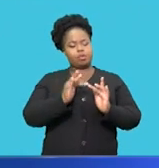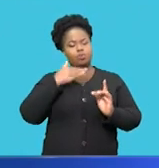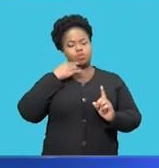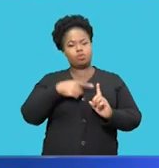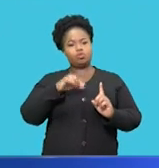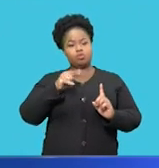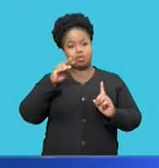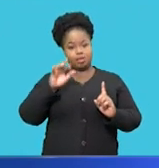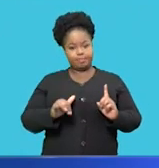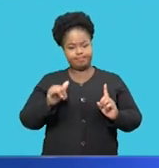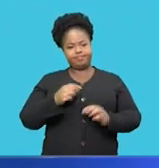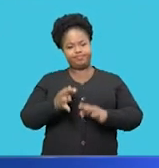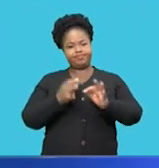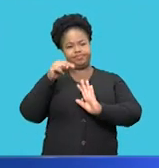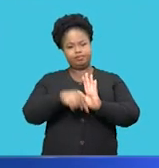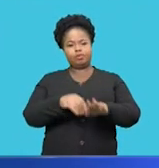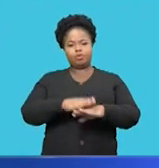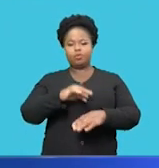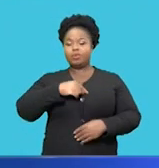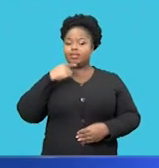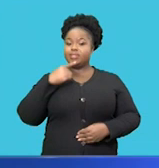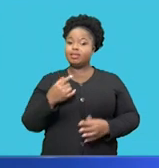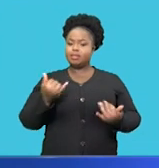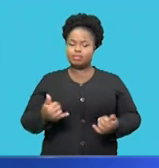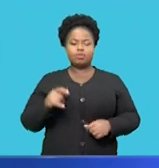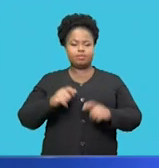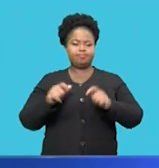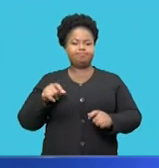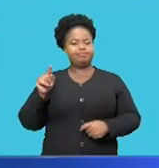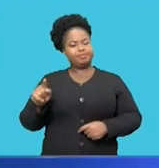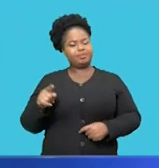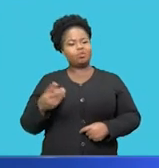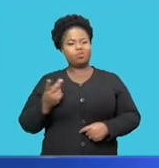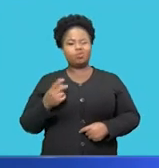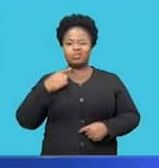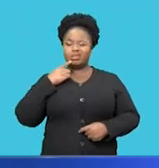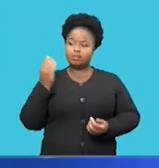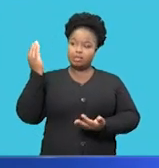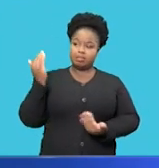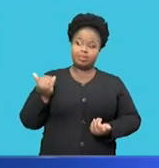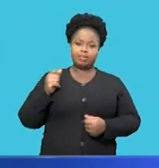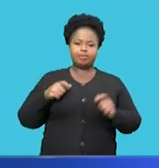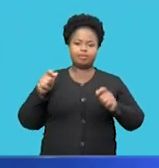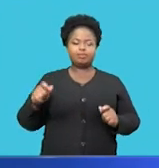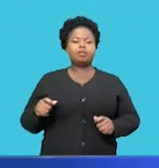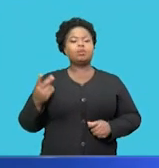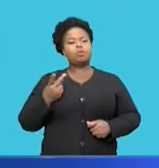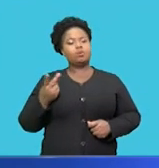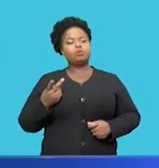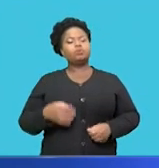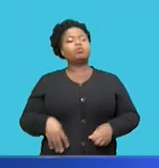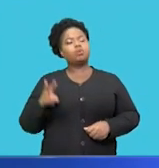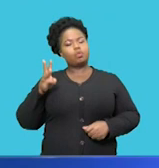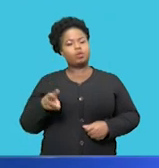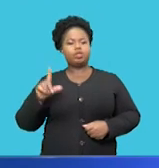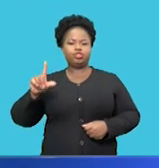depenar o tlatseleditse ka gore tshebong ya maemo a mona lapeng ha jwale ho lebeletse hore bareki ba reke thepa tsa bohlokwa ho ena le hore ka thepa tseo ba sa di